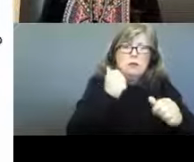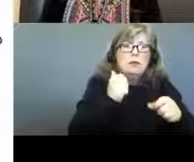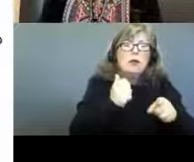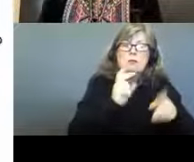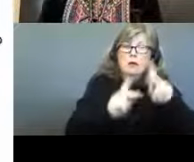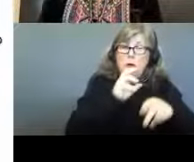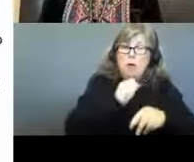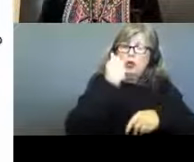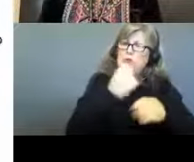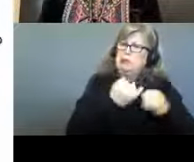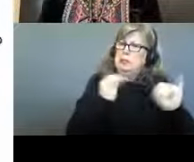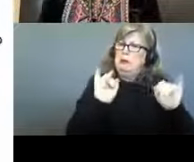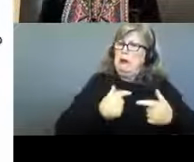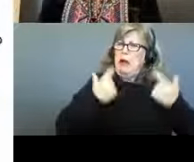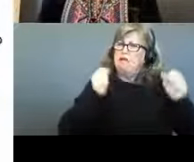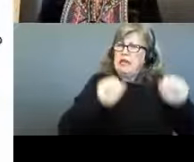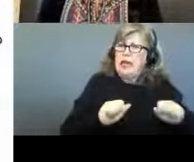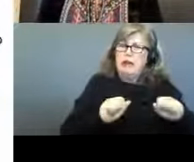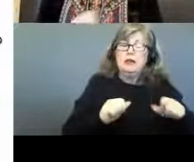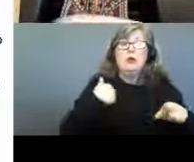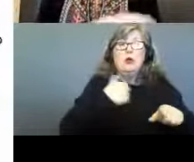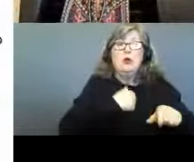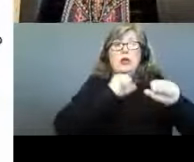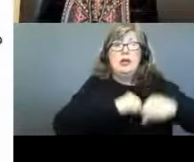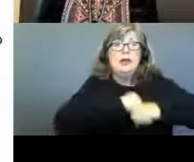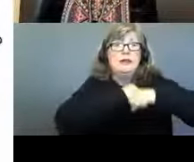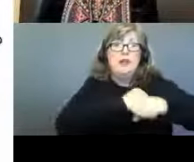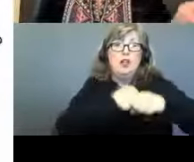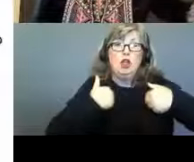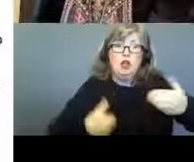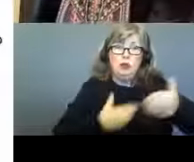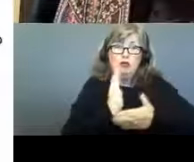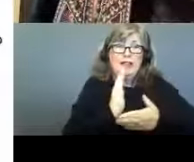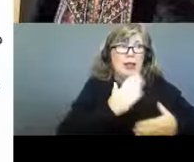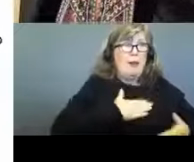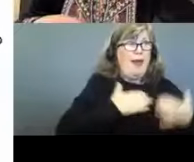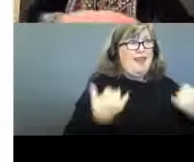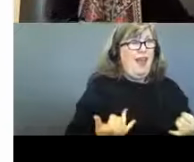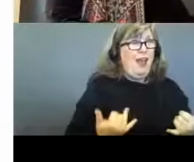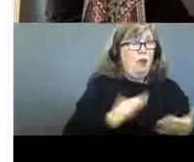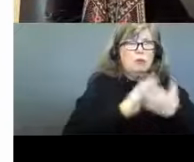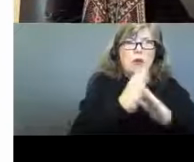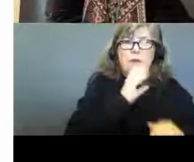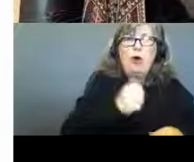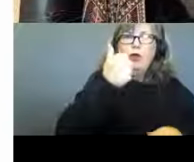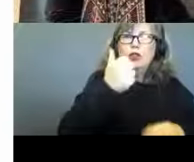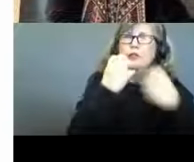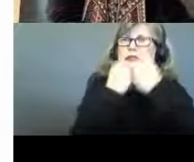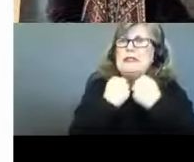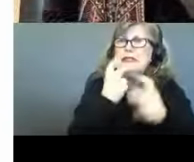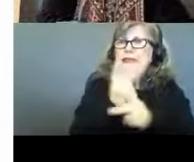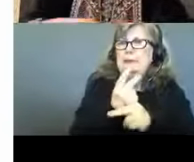lives, and it allows us to defend our human rights when we get older. Next slide, please.